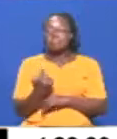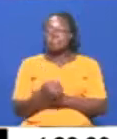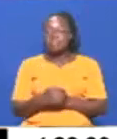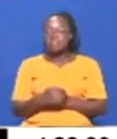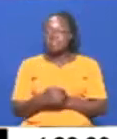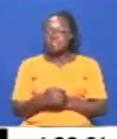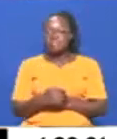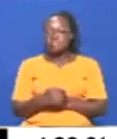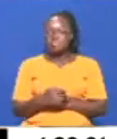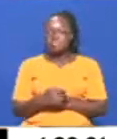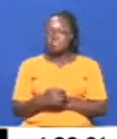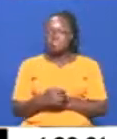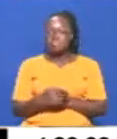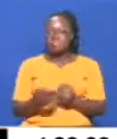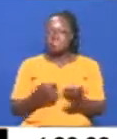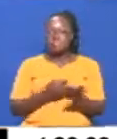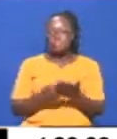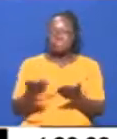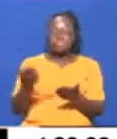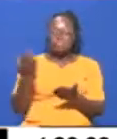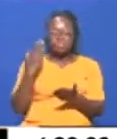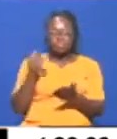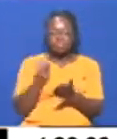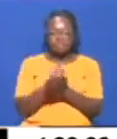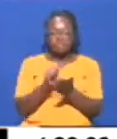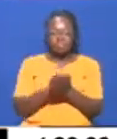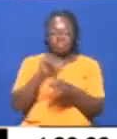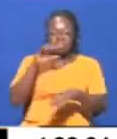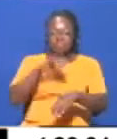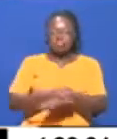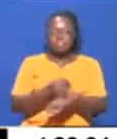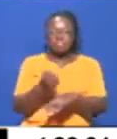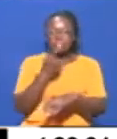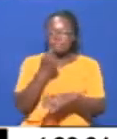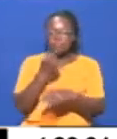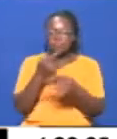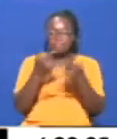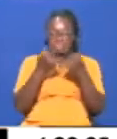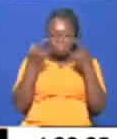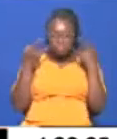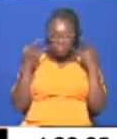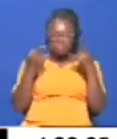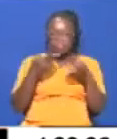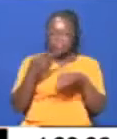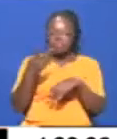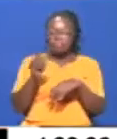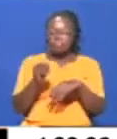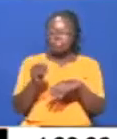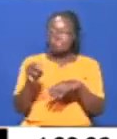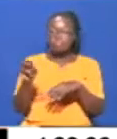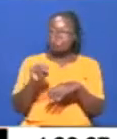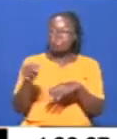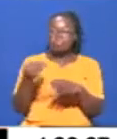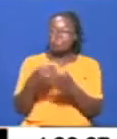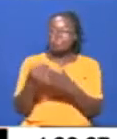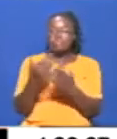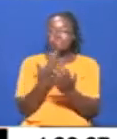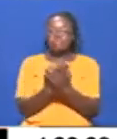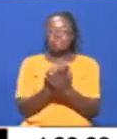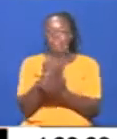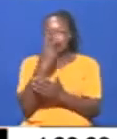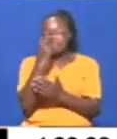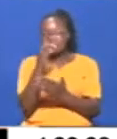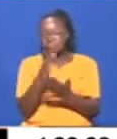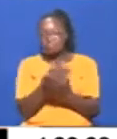A few weeks ago, the agency confiscated medical face masks worth over 20 million shillings and arrested several suspects